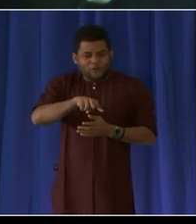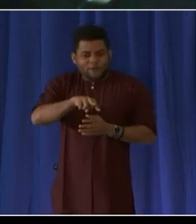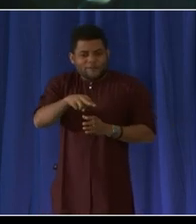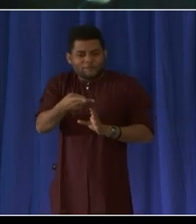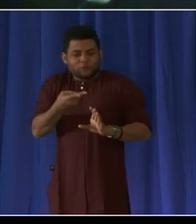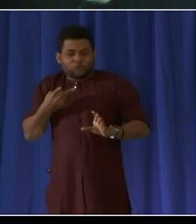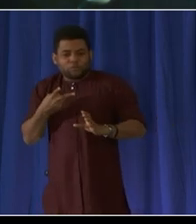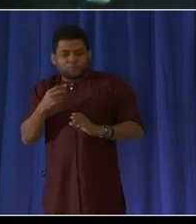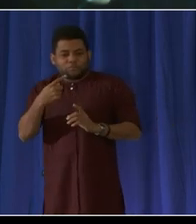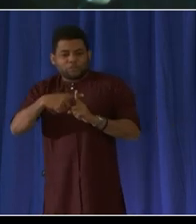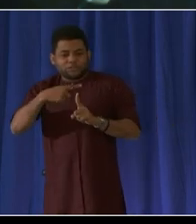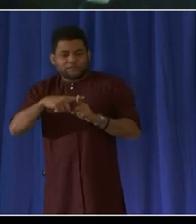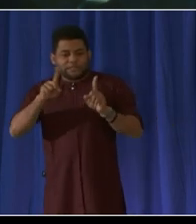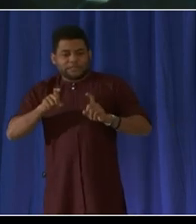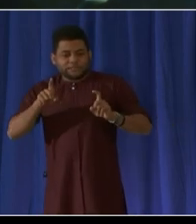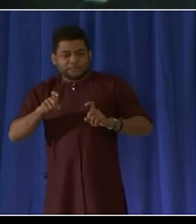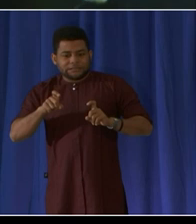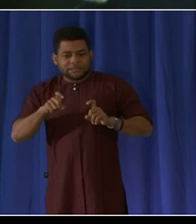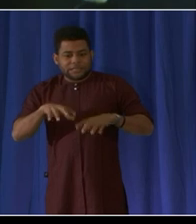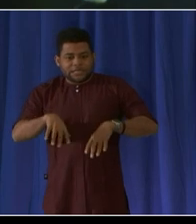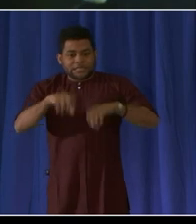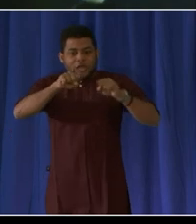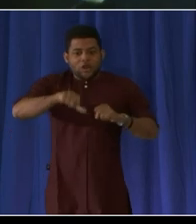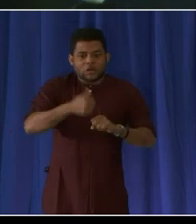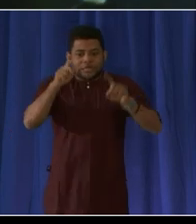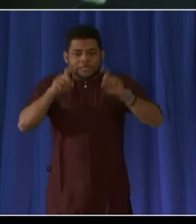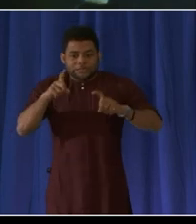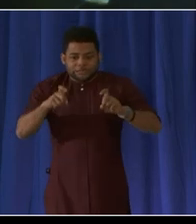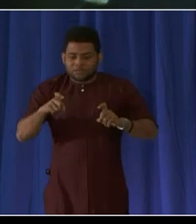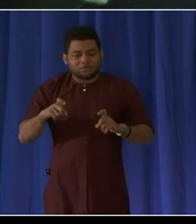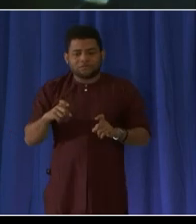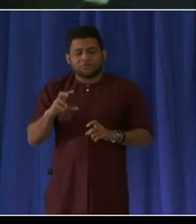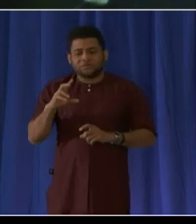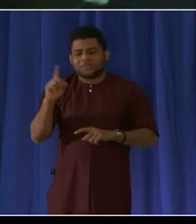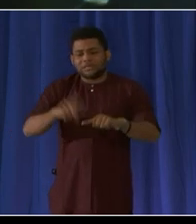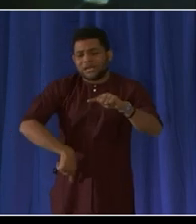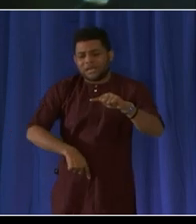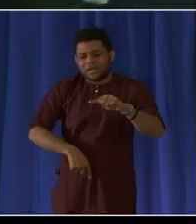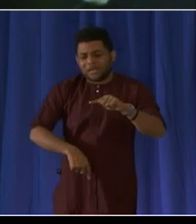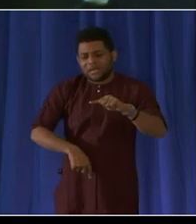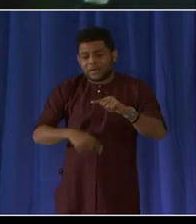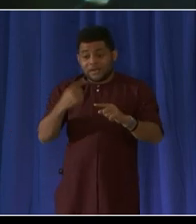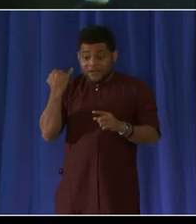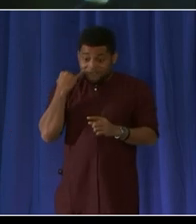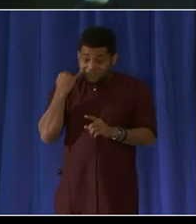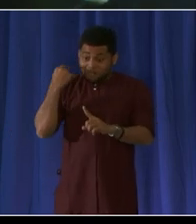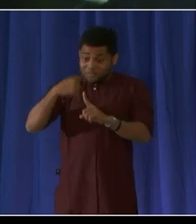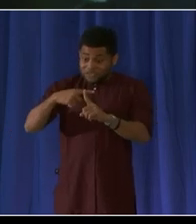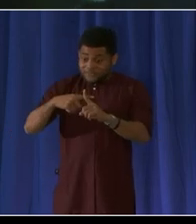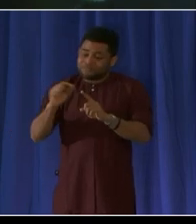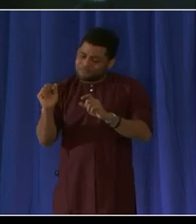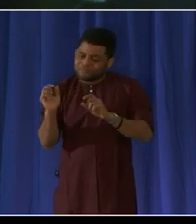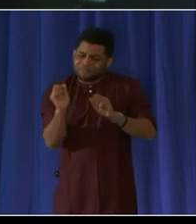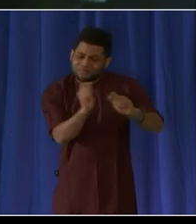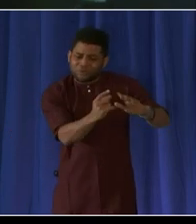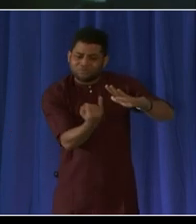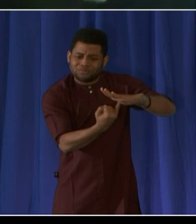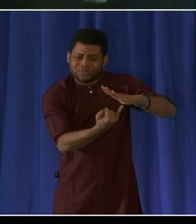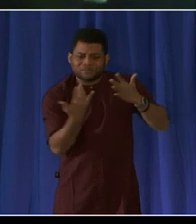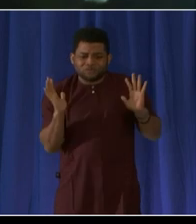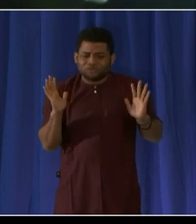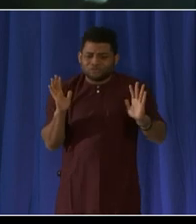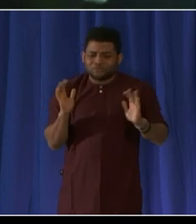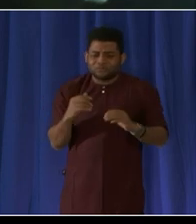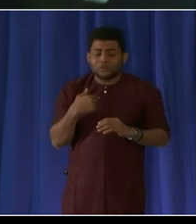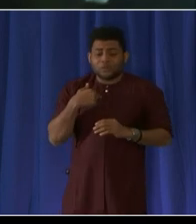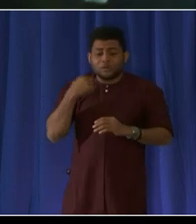reverse a positive test. And I know this has been a question that we have received quite a bit in